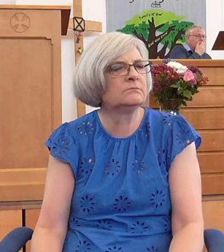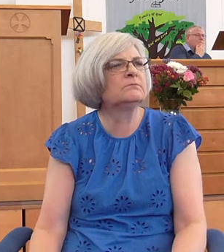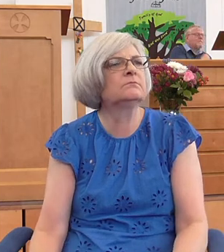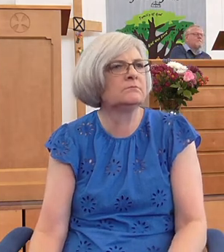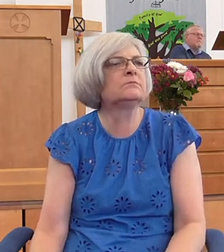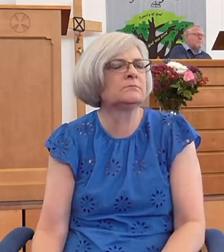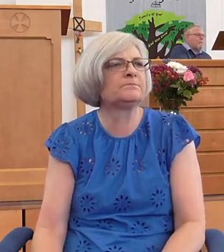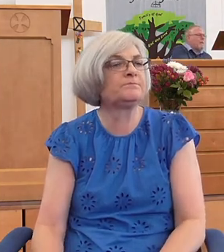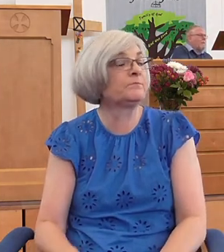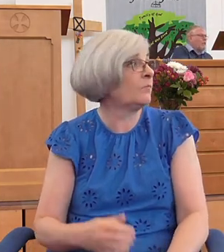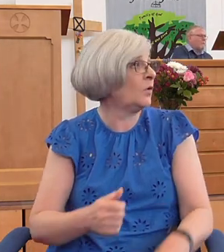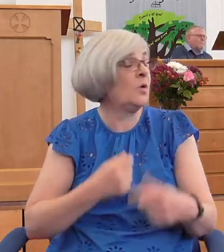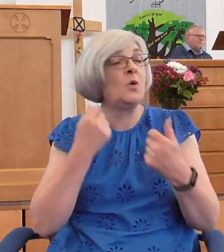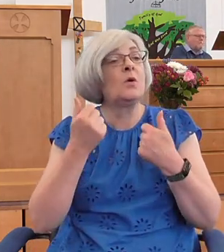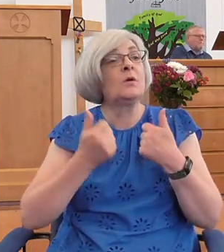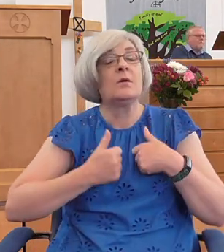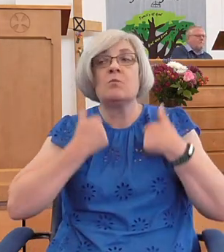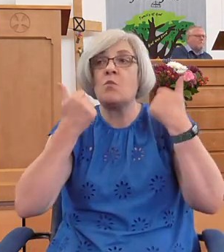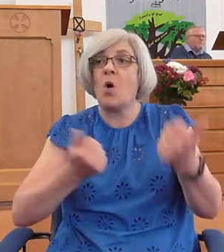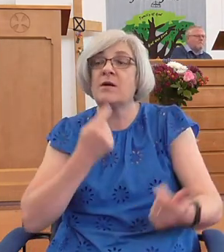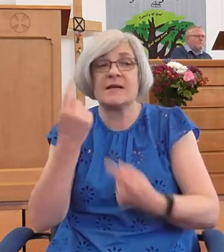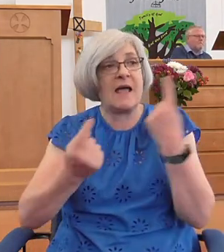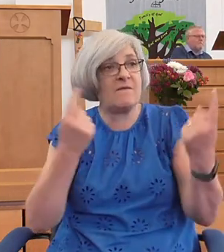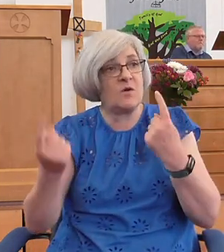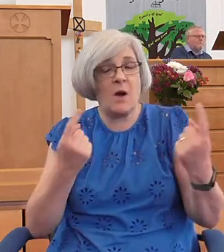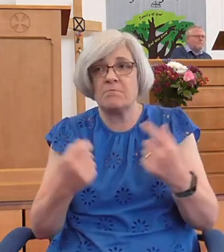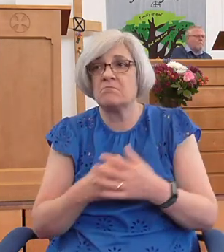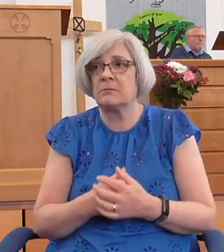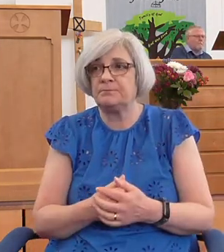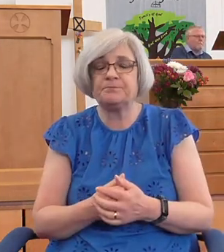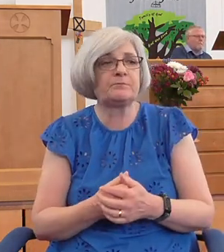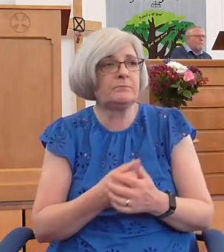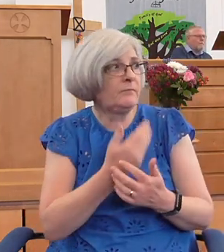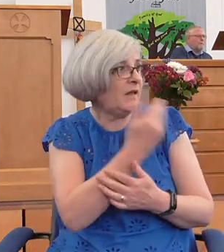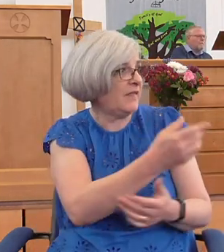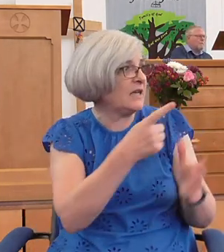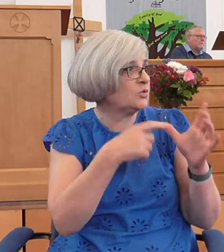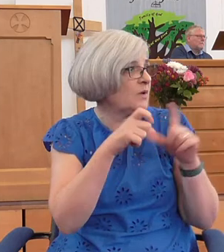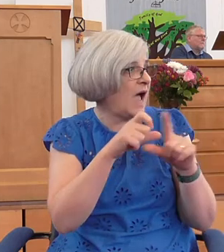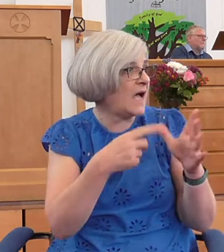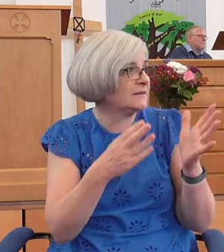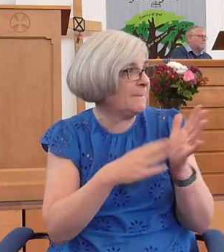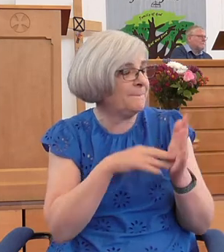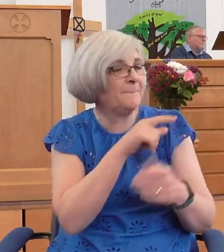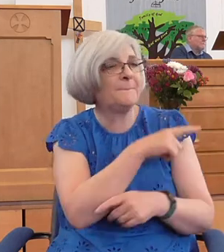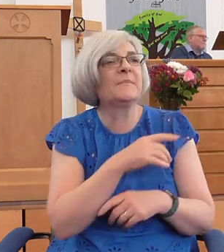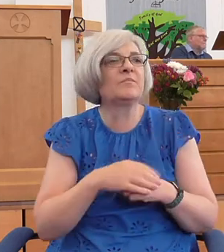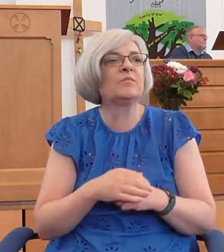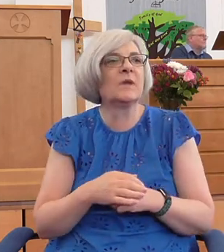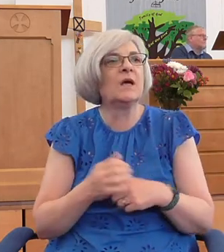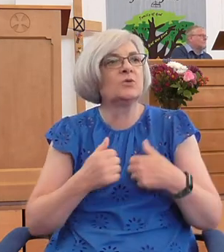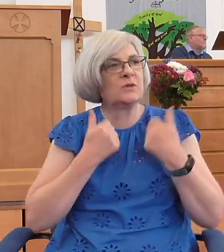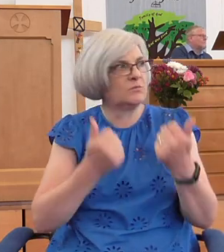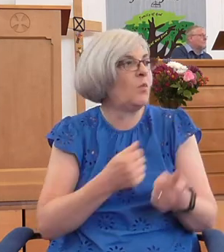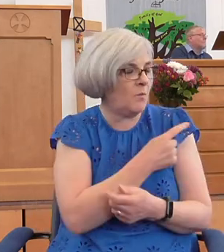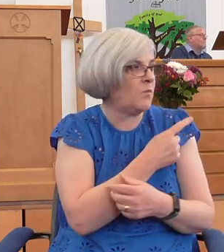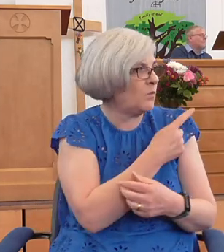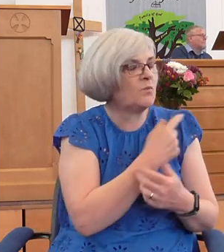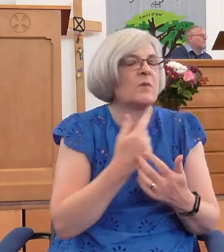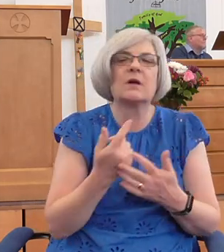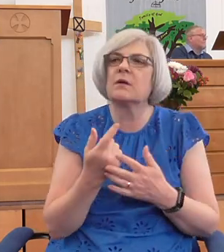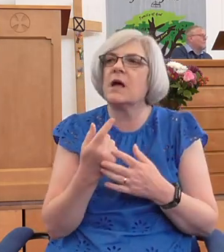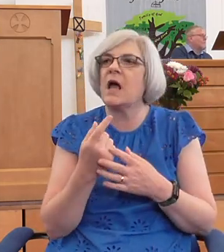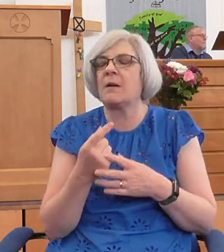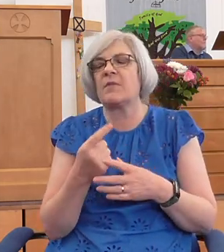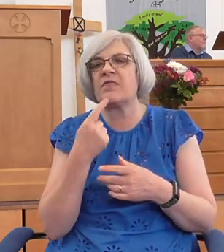Morning, everyone. Morning. Thanks to Adam for that prayer, and thanks to Gordon for our